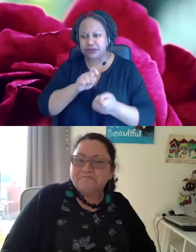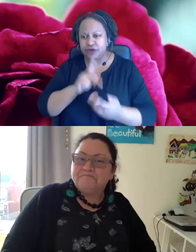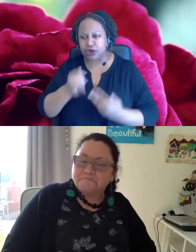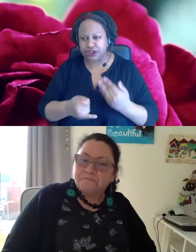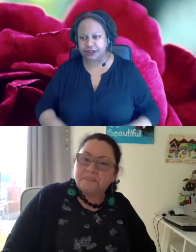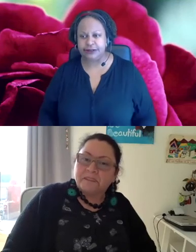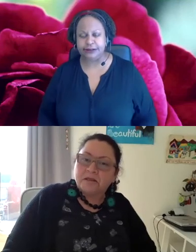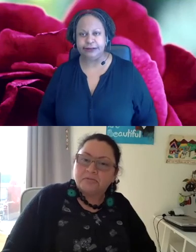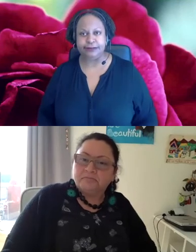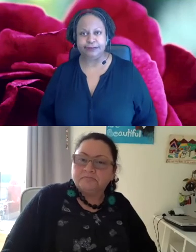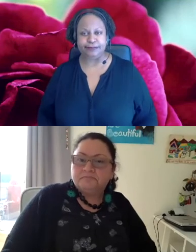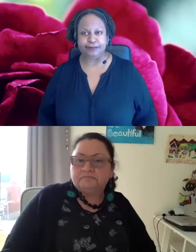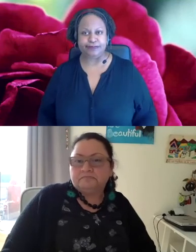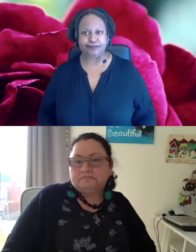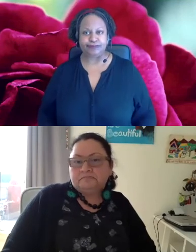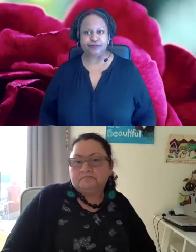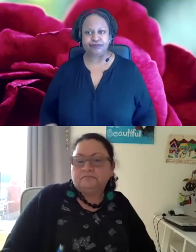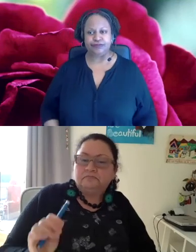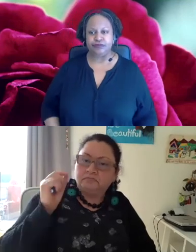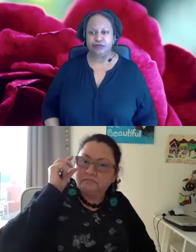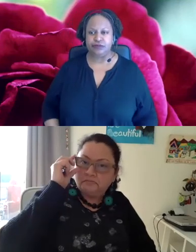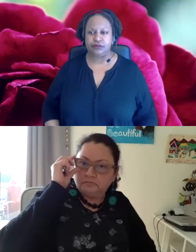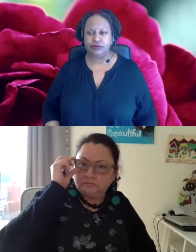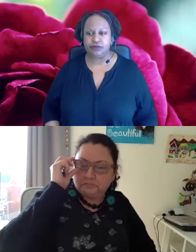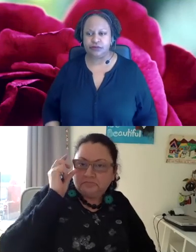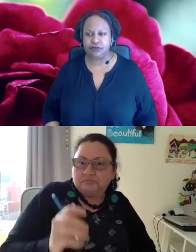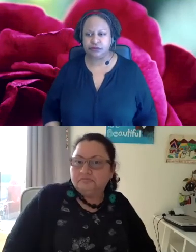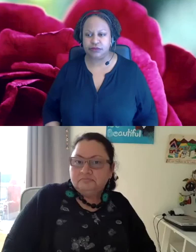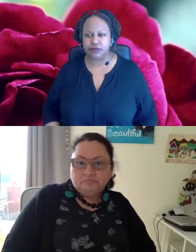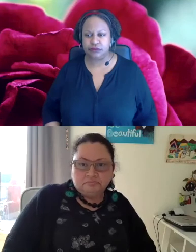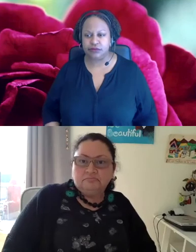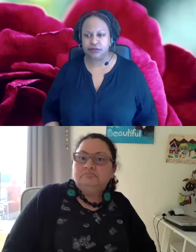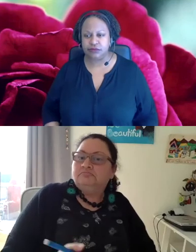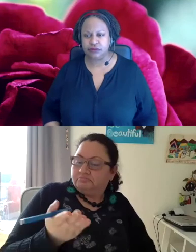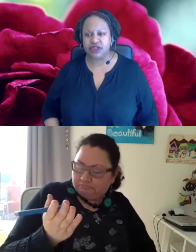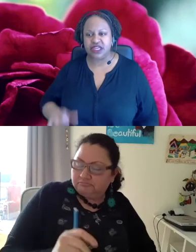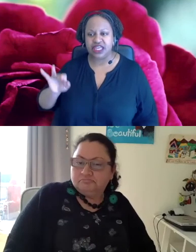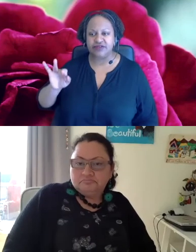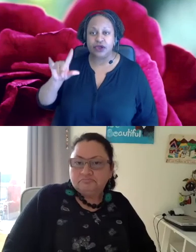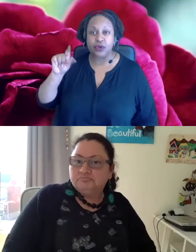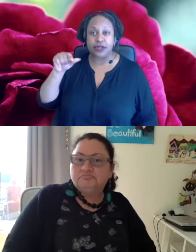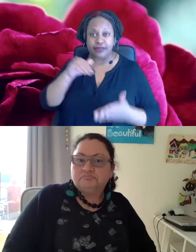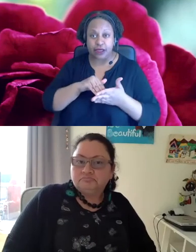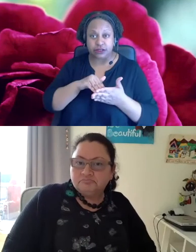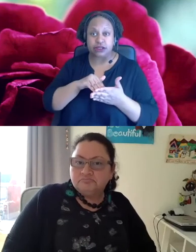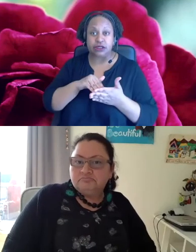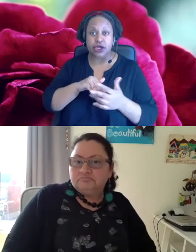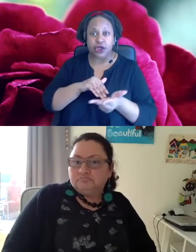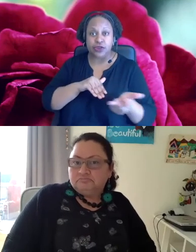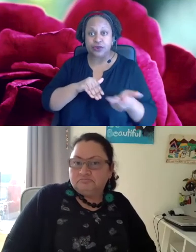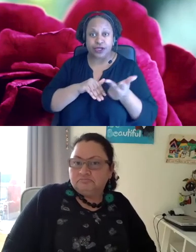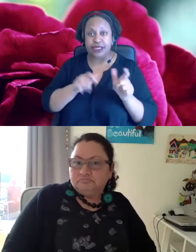So for example, say the grant amount was 20,000. There are 3 people.